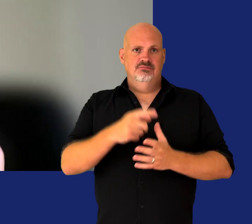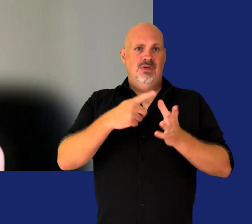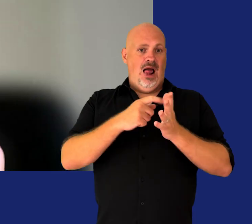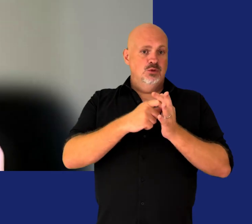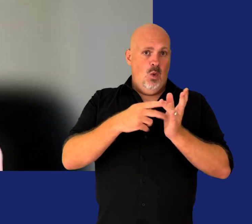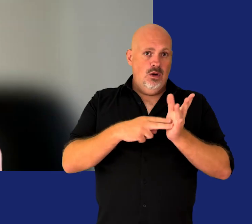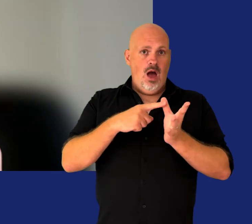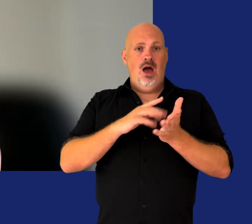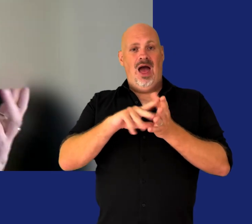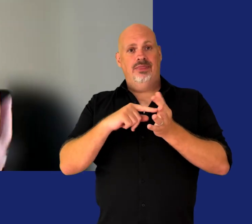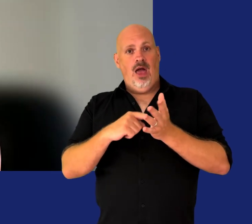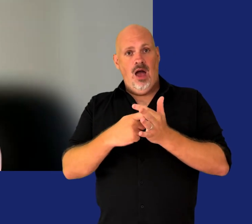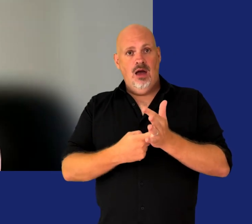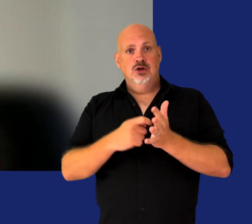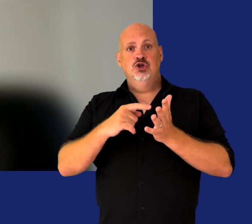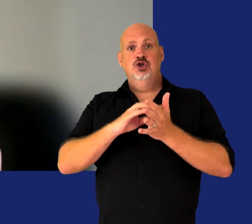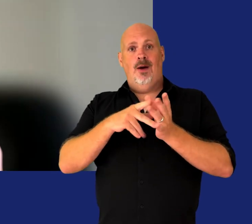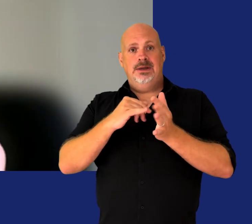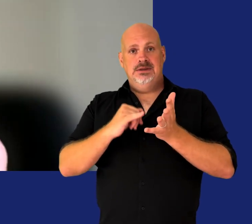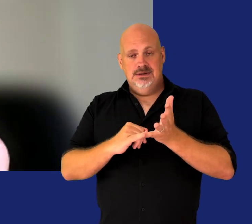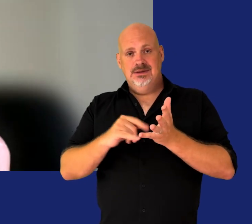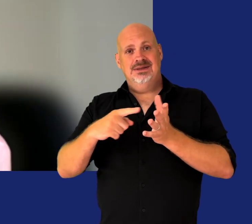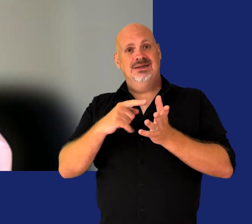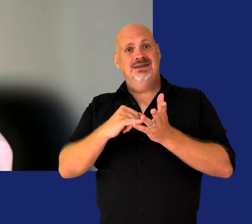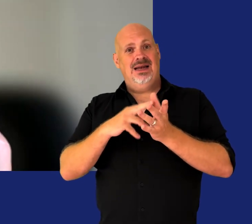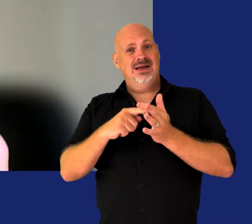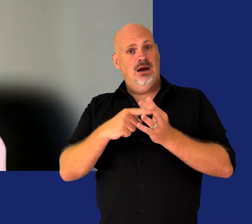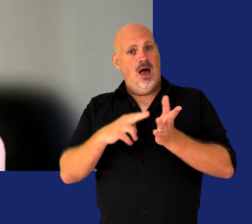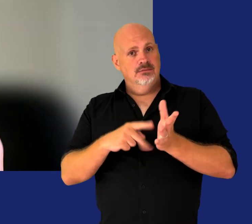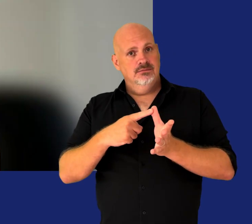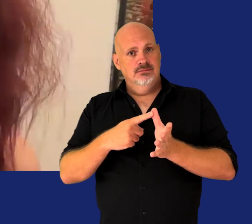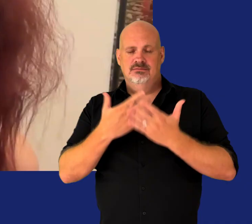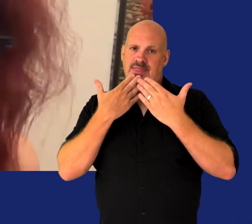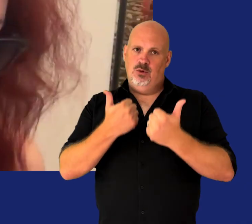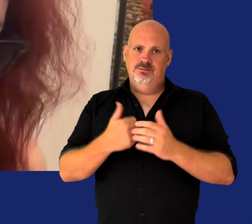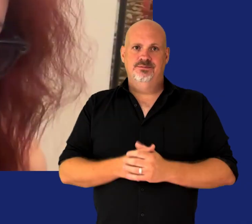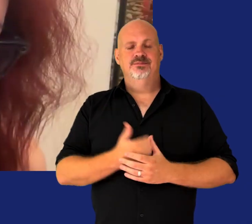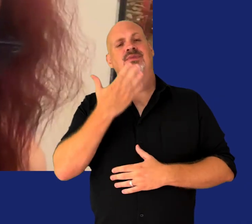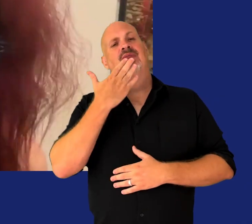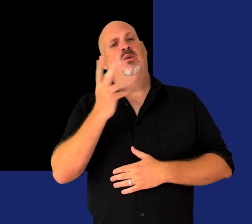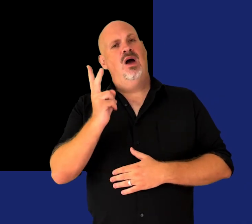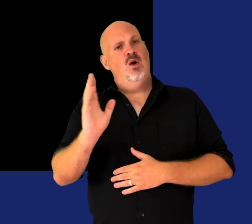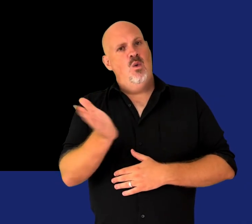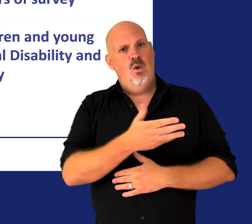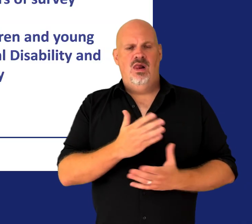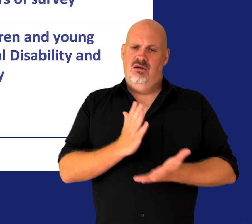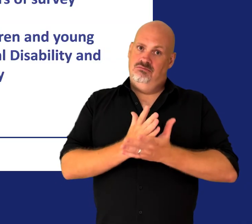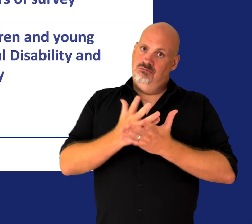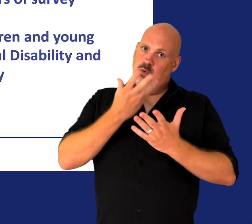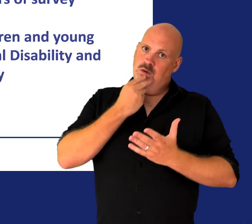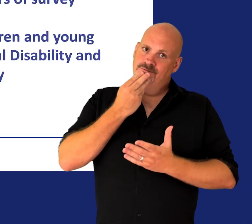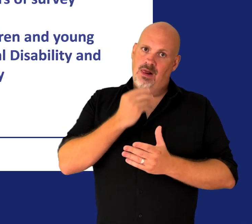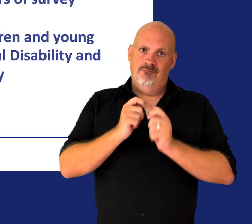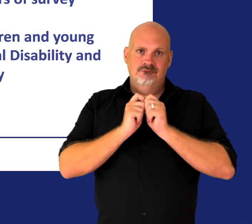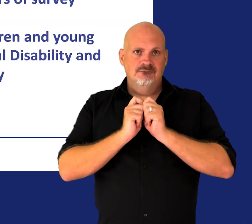participants. That was Aldona, Heather, Thomas and Santana. Thank you for that. Catherine, thank you again to everybody. I certainly found